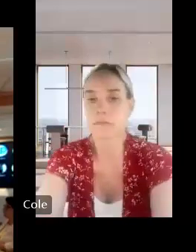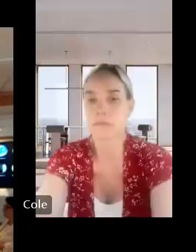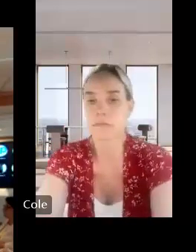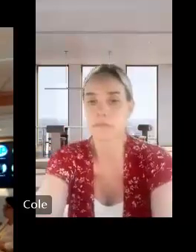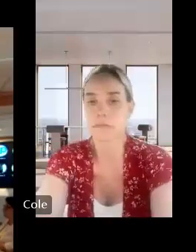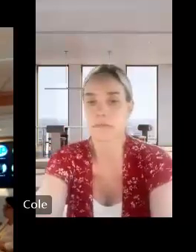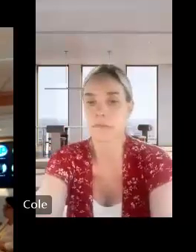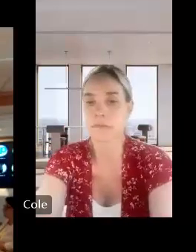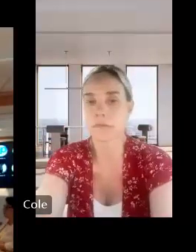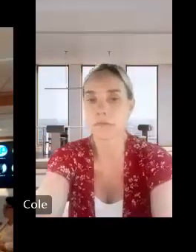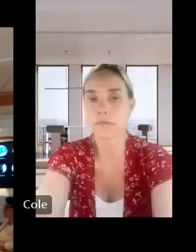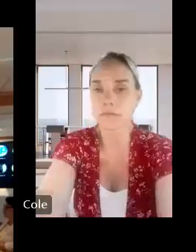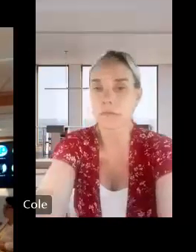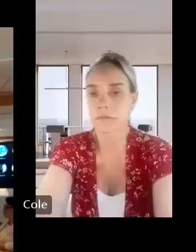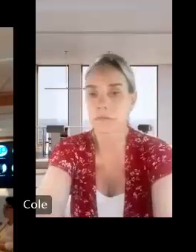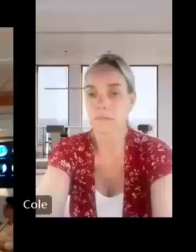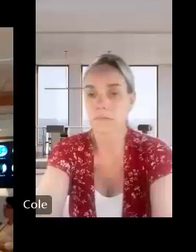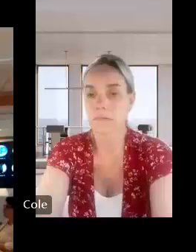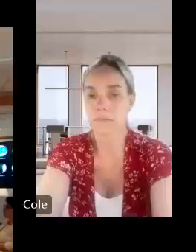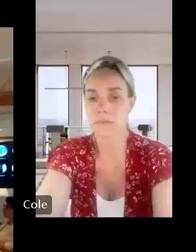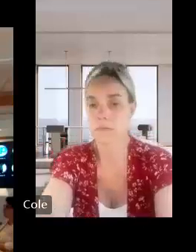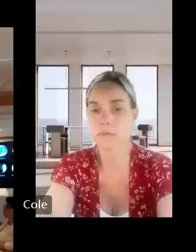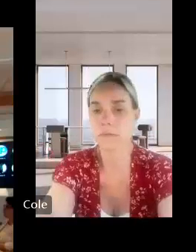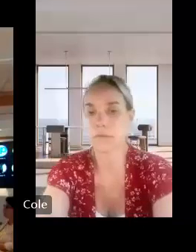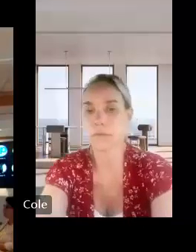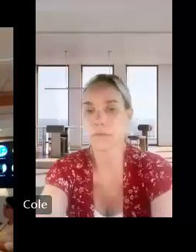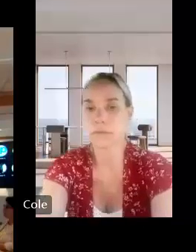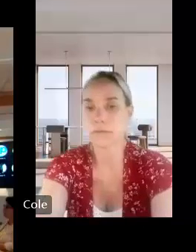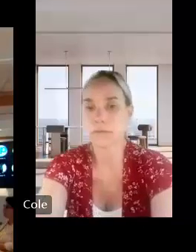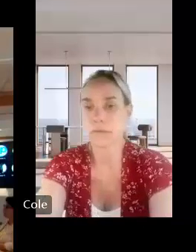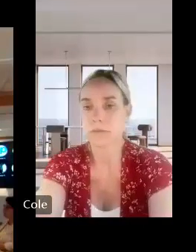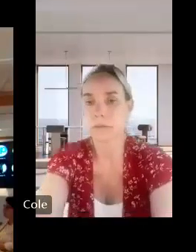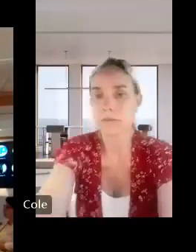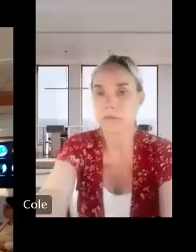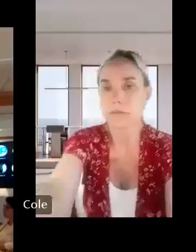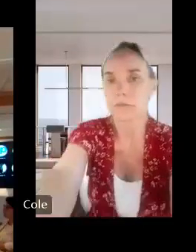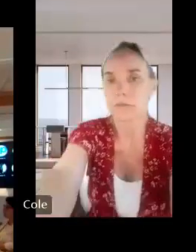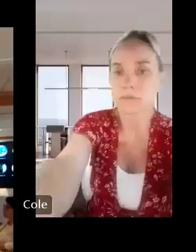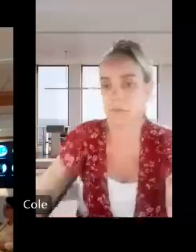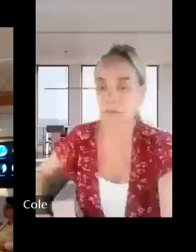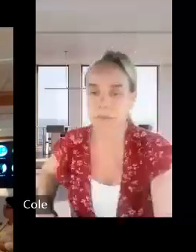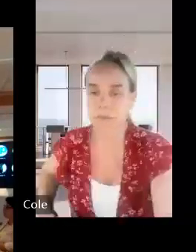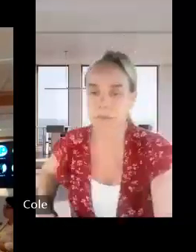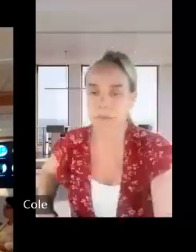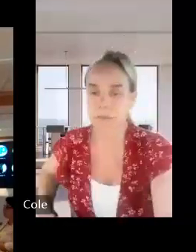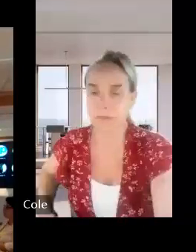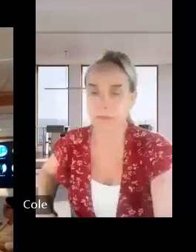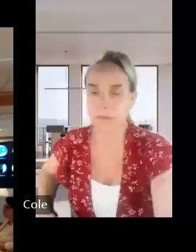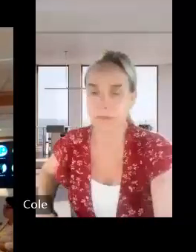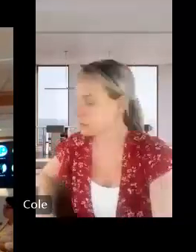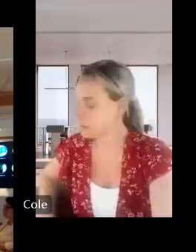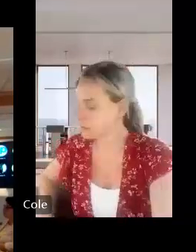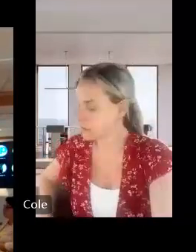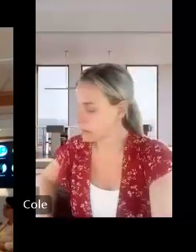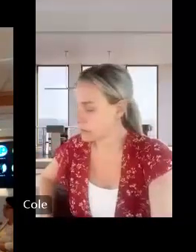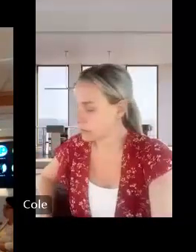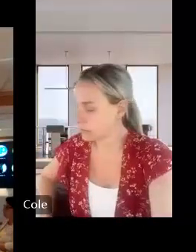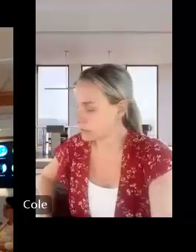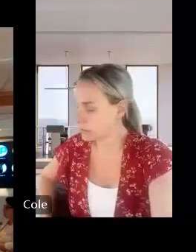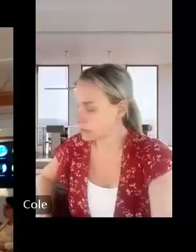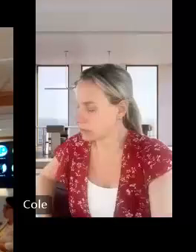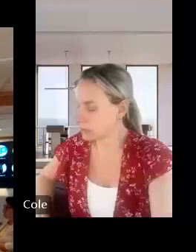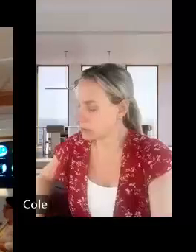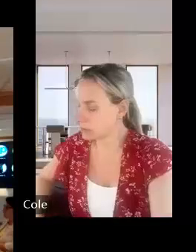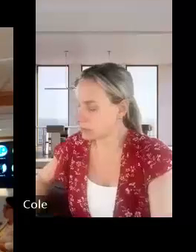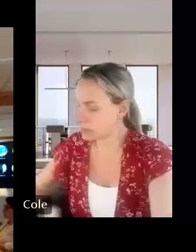Associate Director Gill, does this increase account for the proposed changes to the abuse of integrity commissioner in